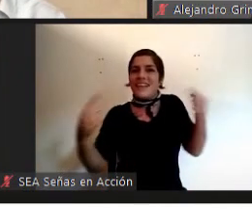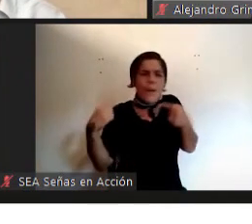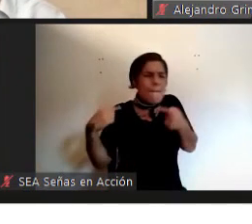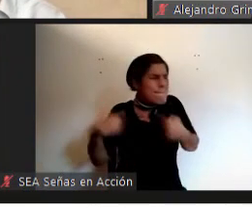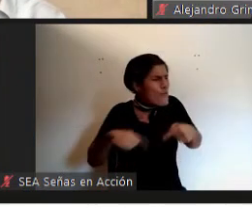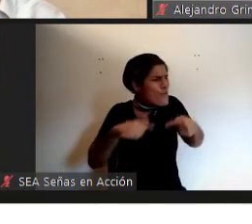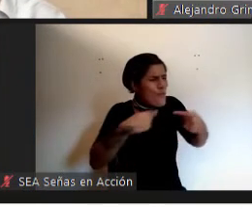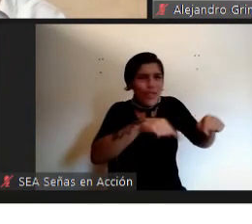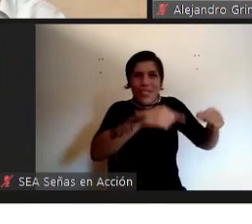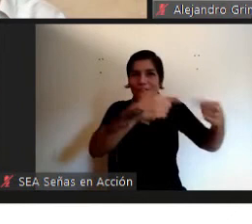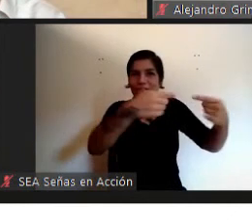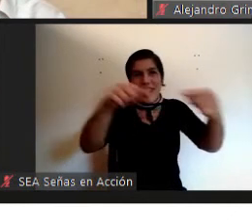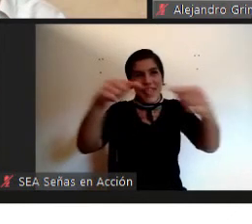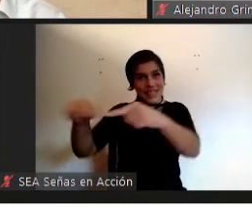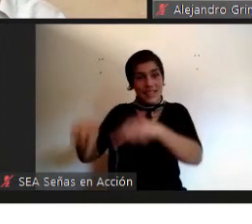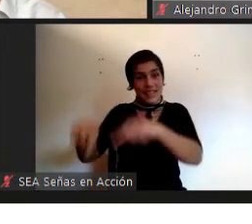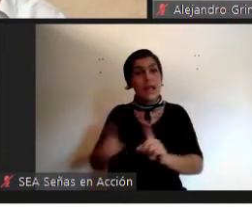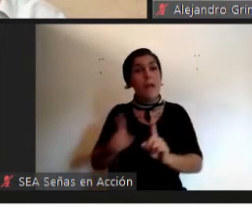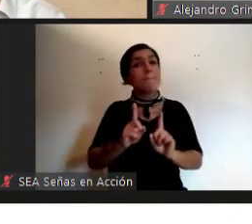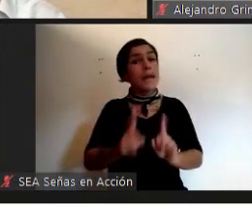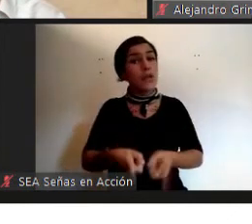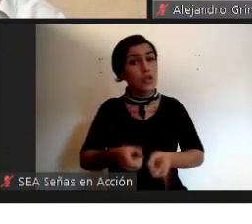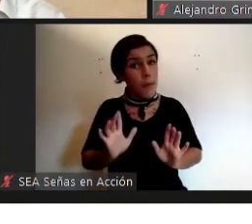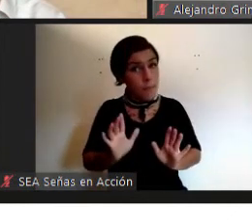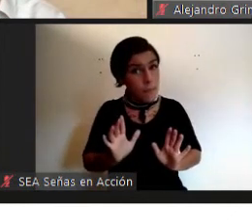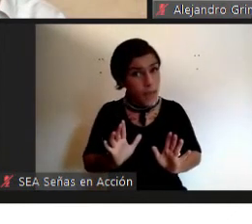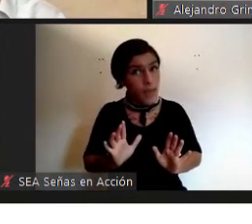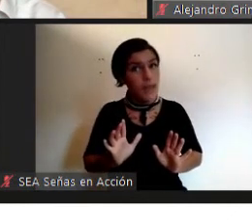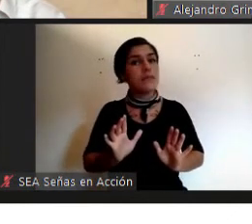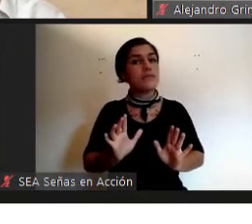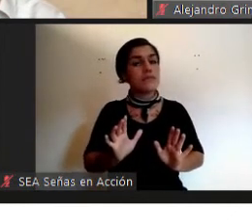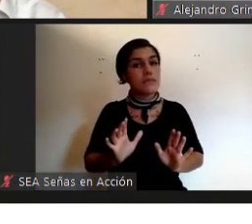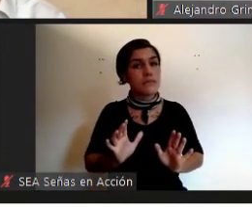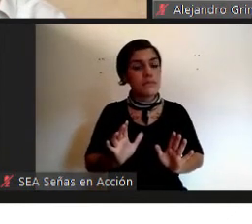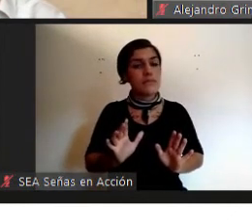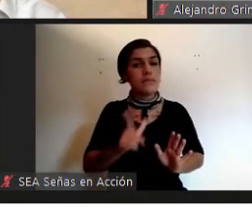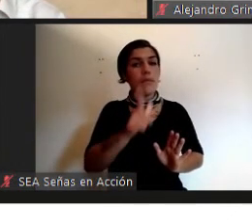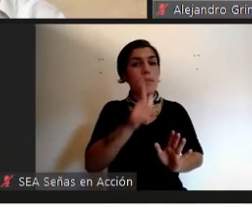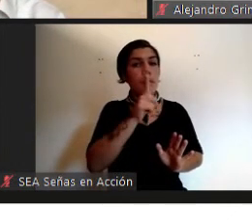but there also are, well, a number of things where we are